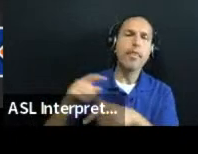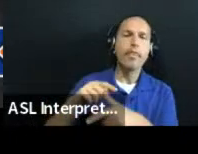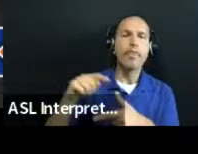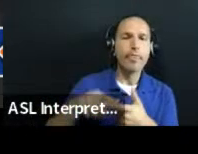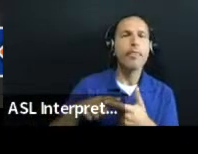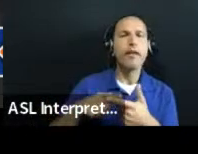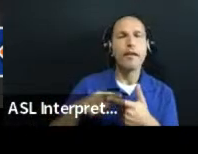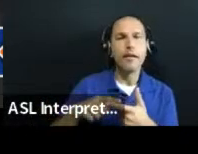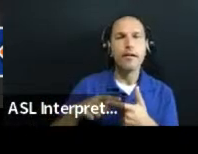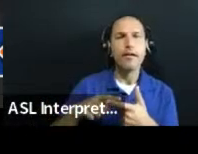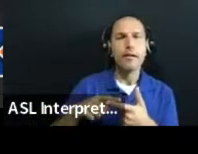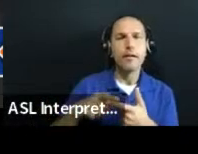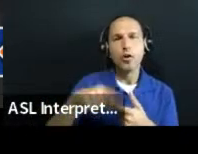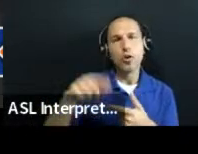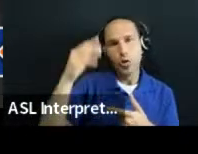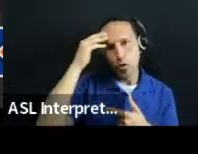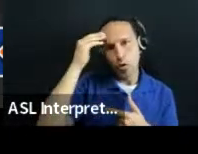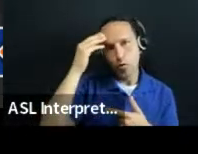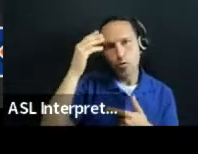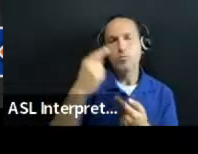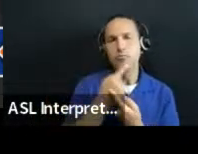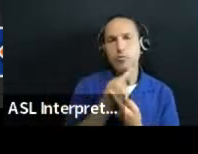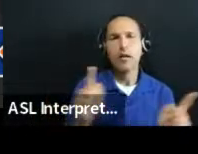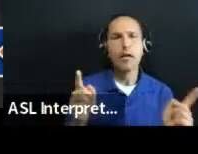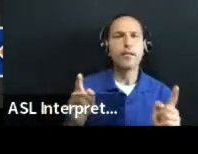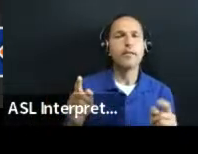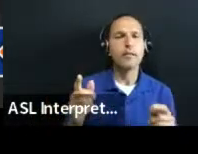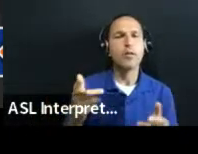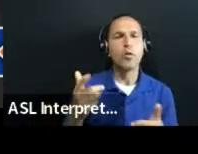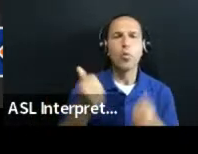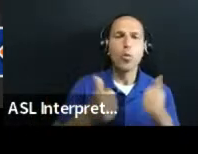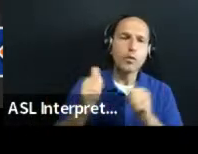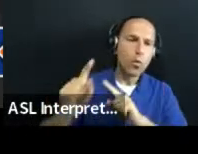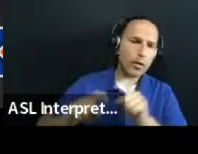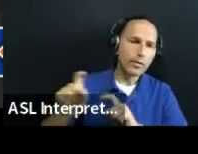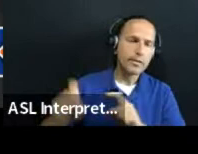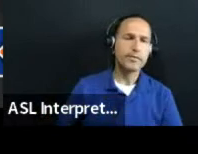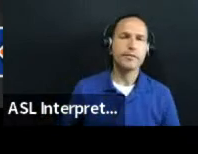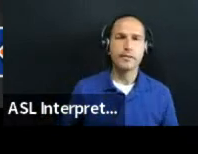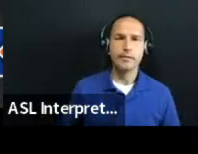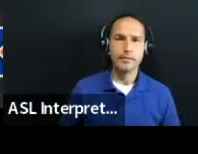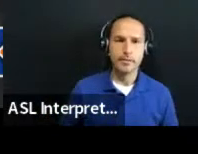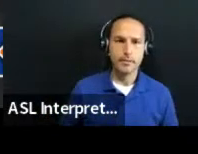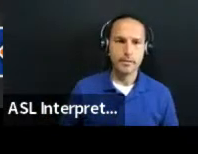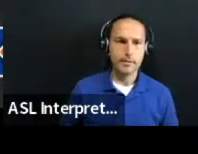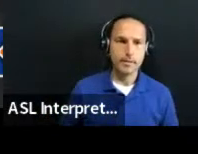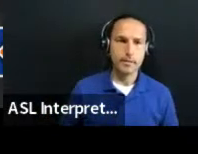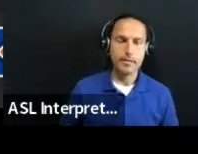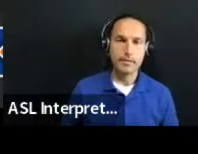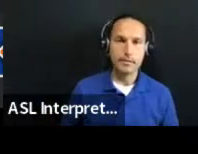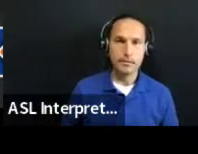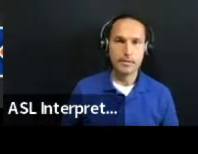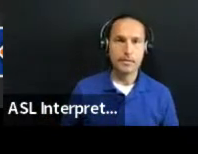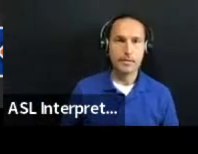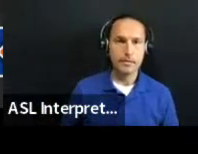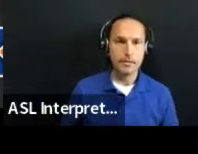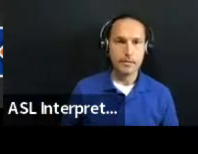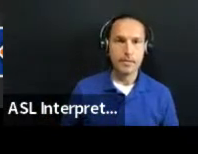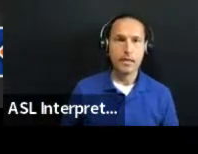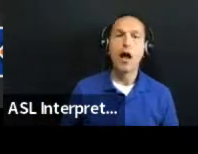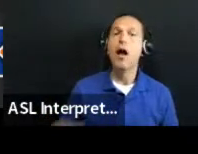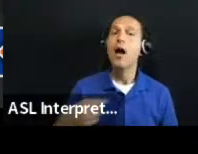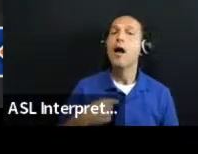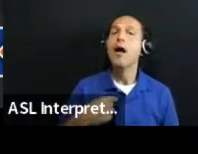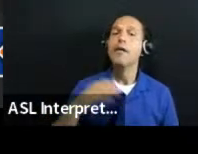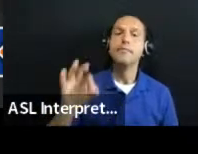of knowing what to tell these folks or what questions to ask them. So some things that I